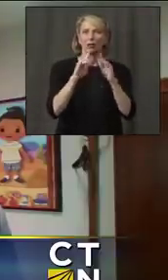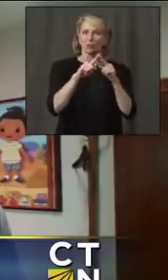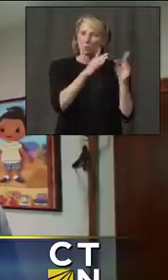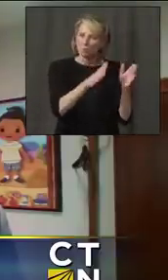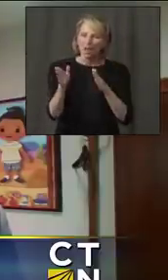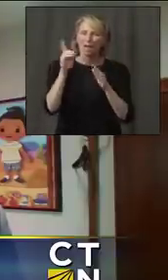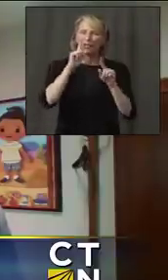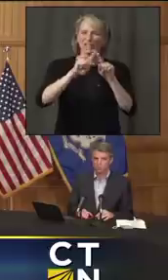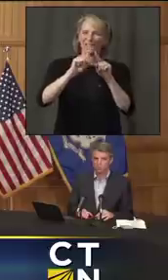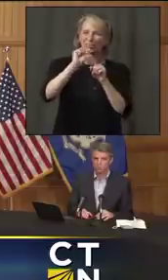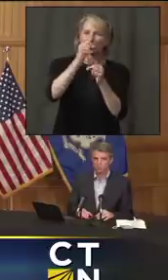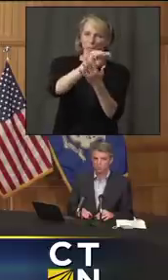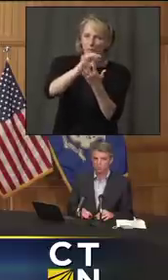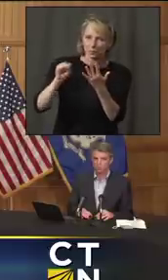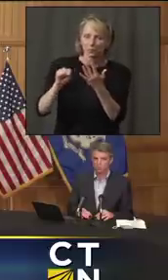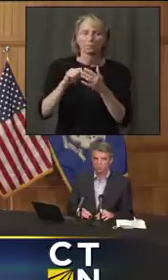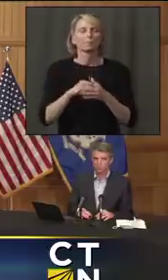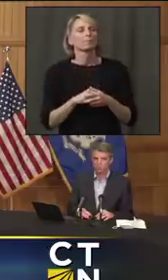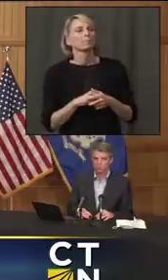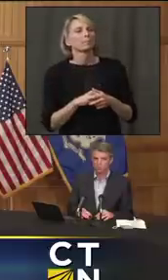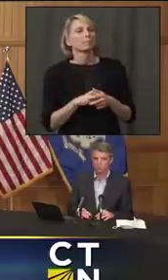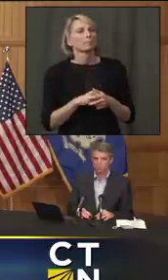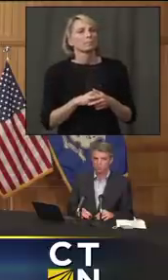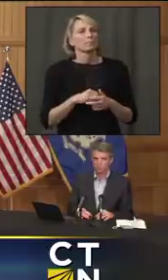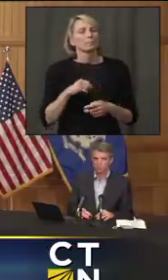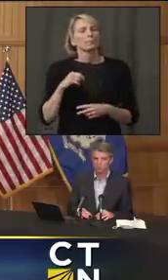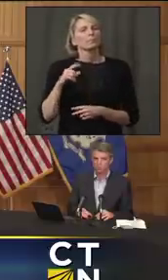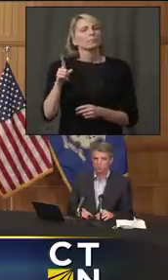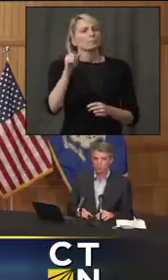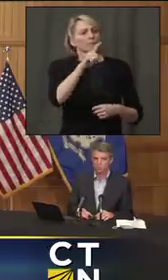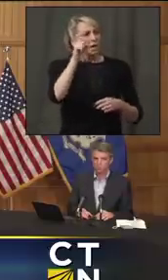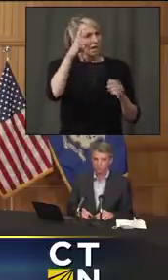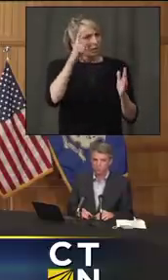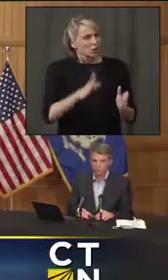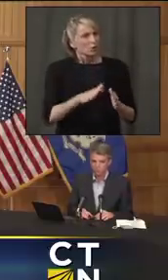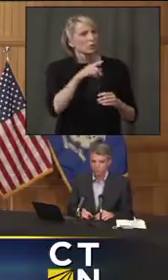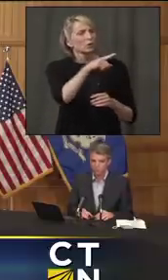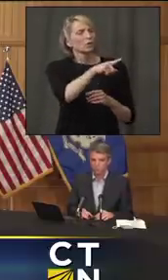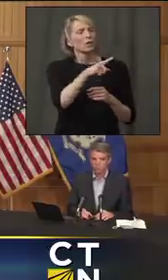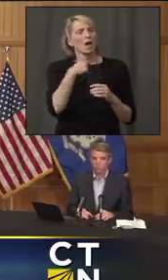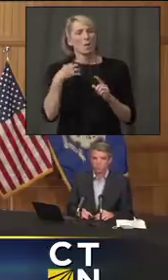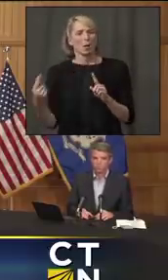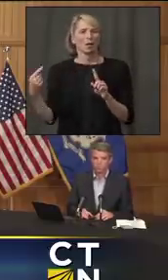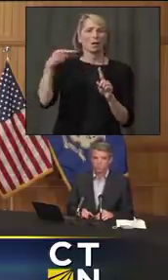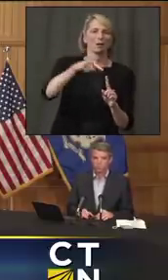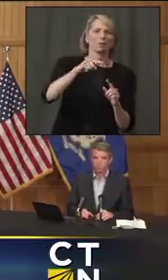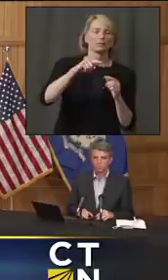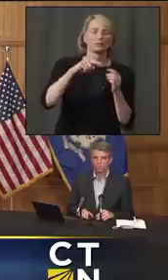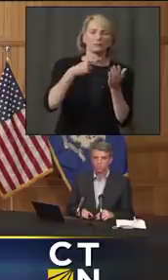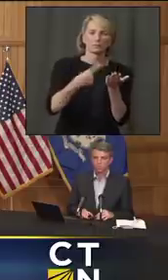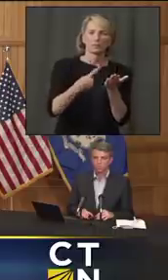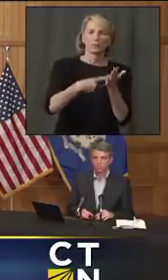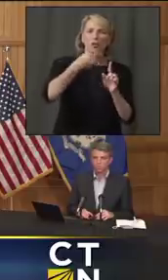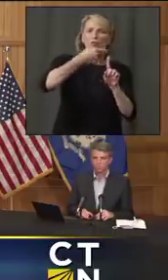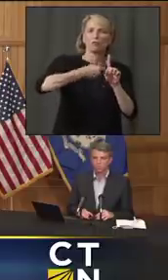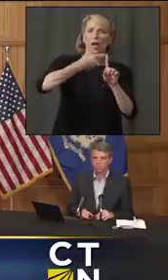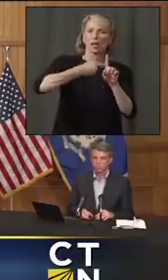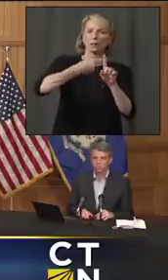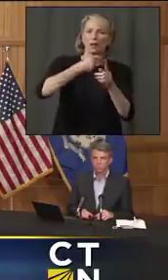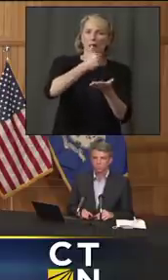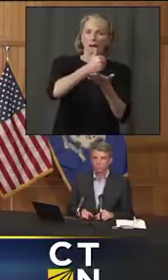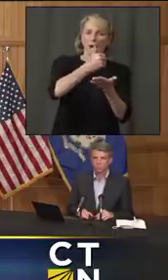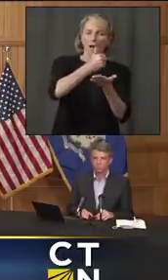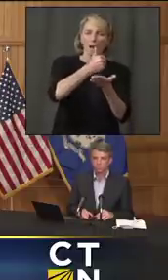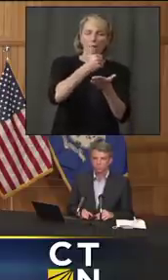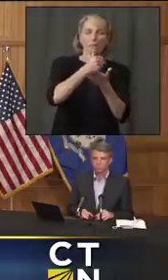Thanks. And Governor, you were just hinting at a possible increase in the rental assistance. The Housing Committee